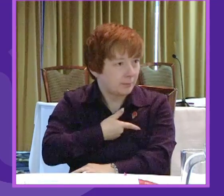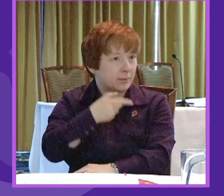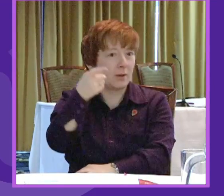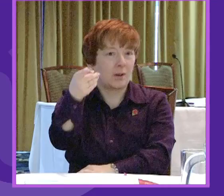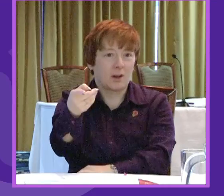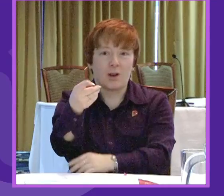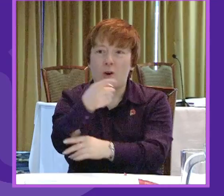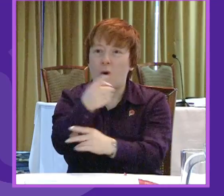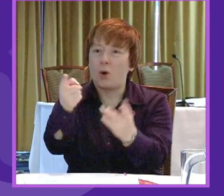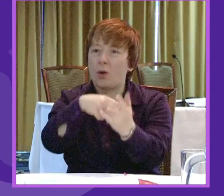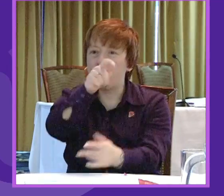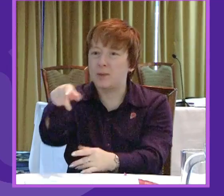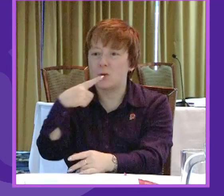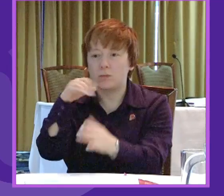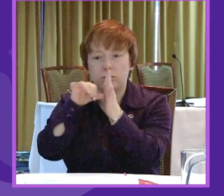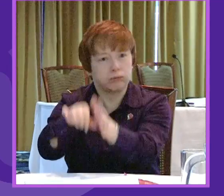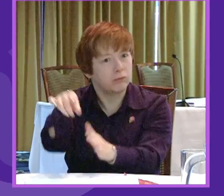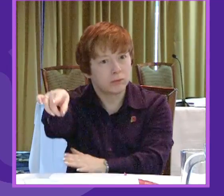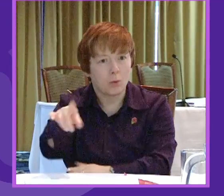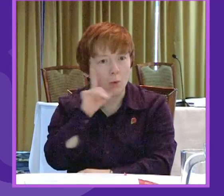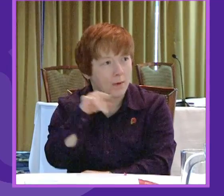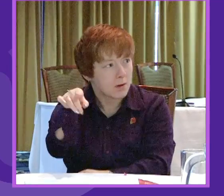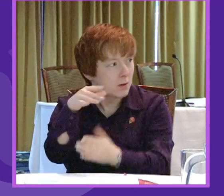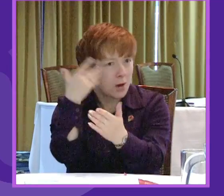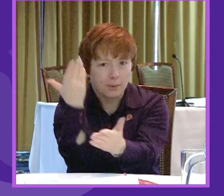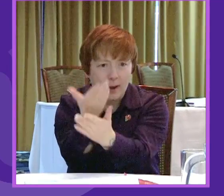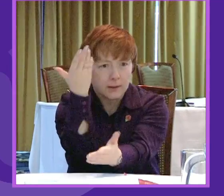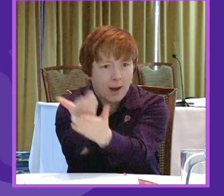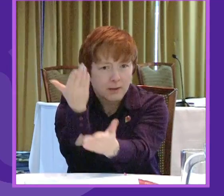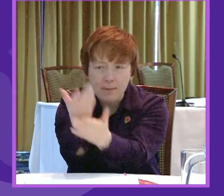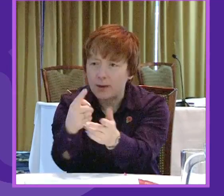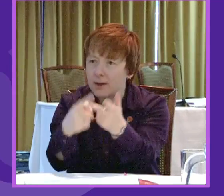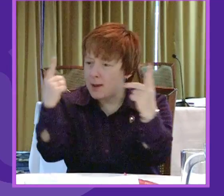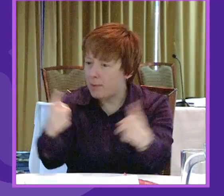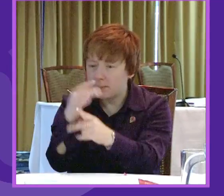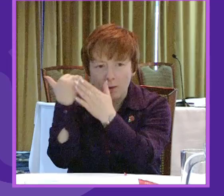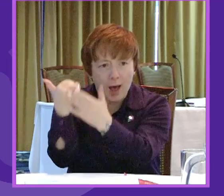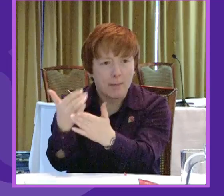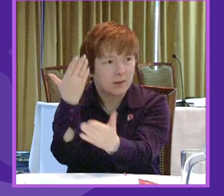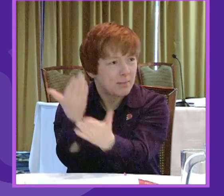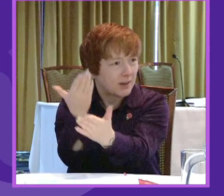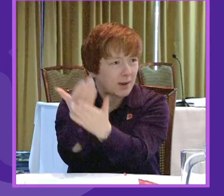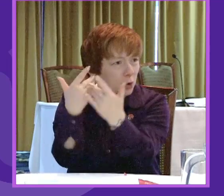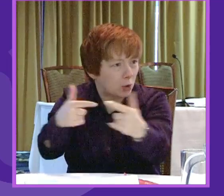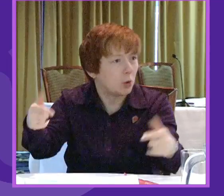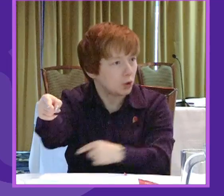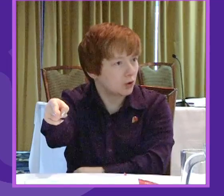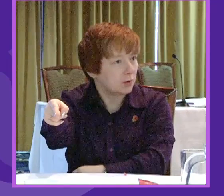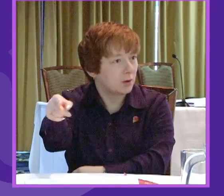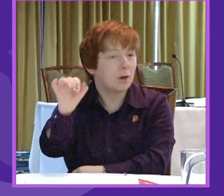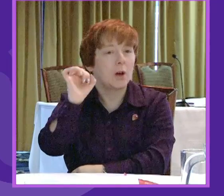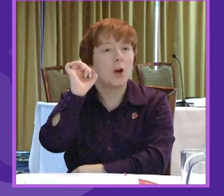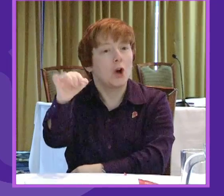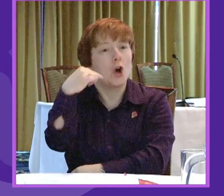She was construed as too demanding, challenging, beyond help, no one can help her.